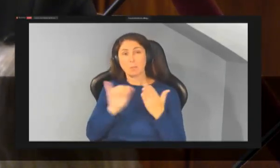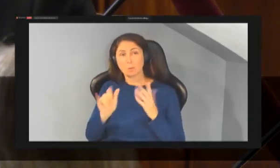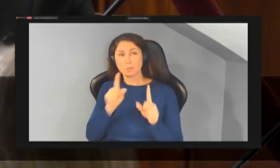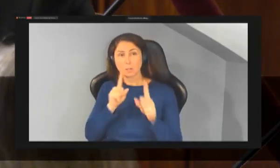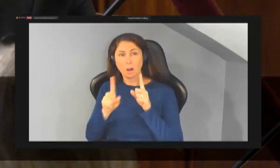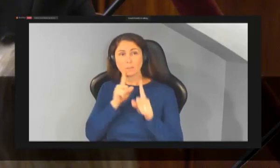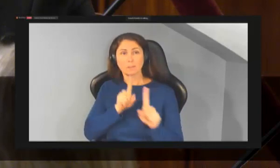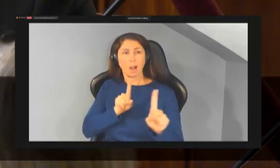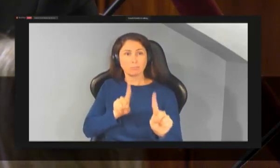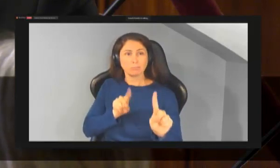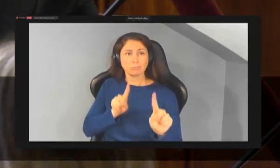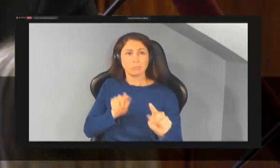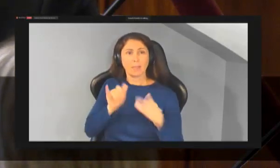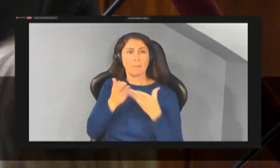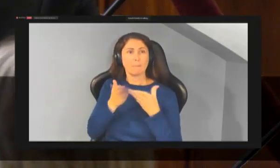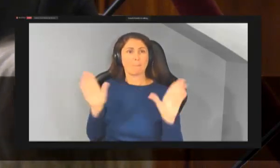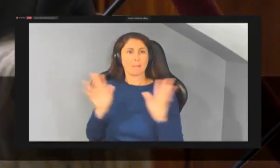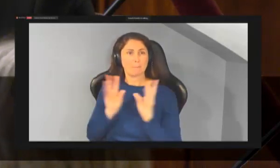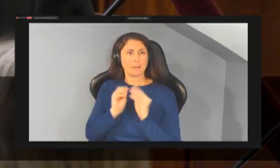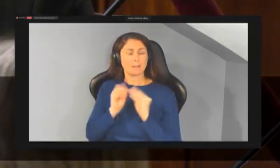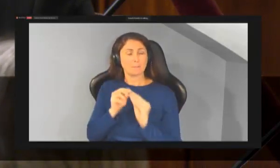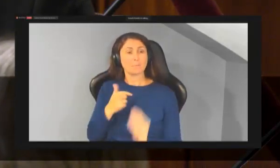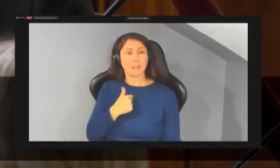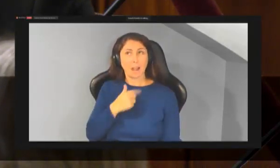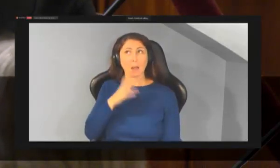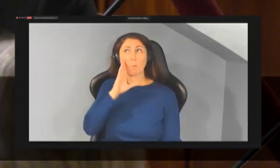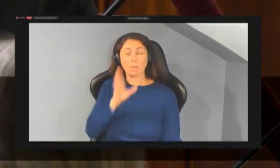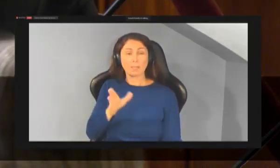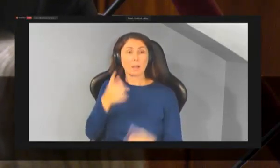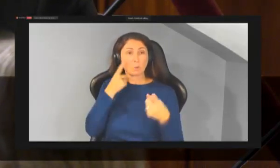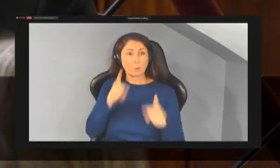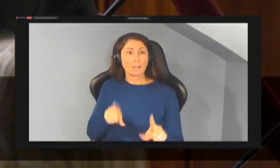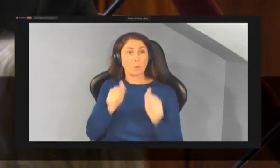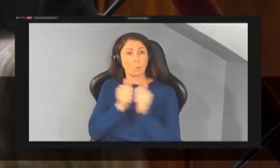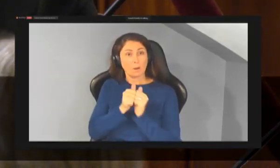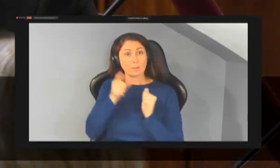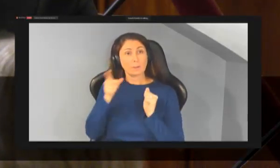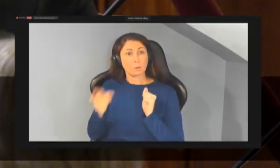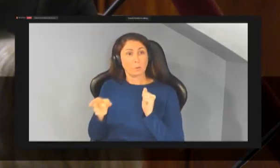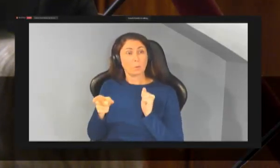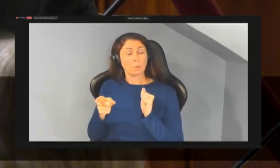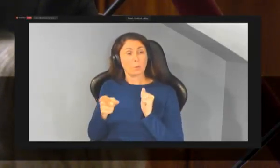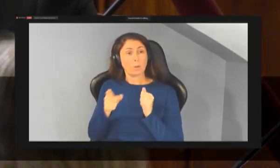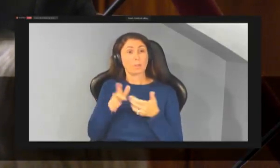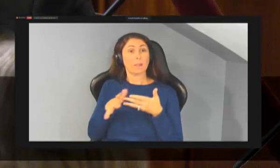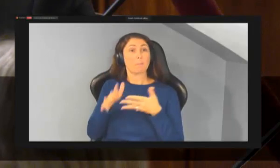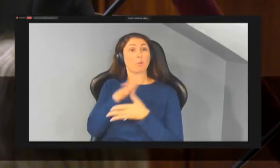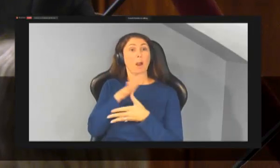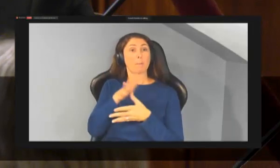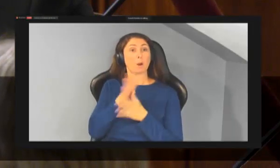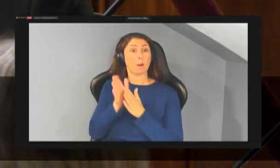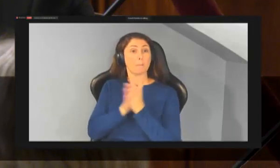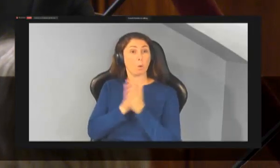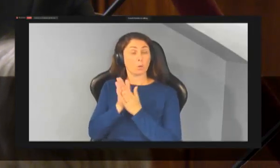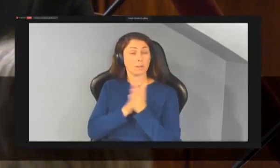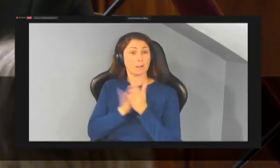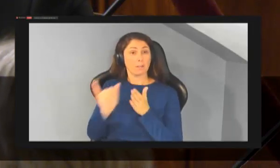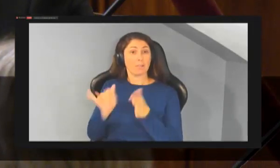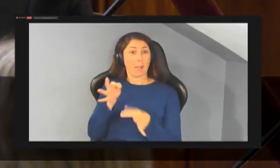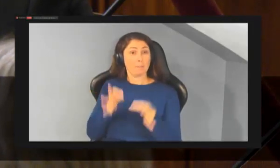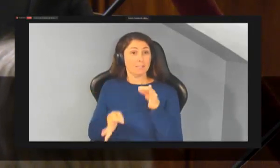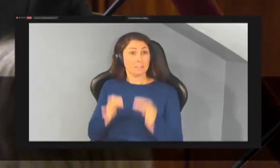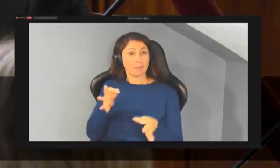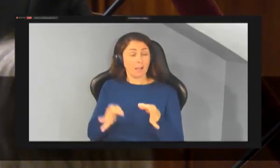some of those public meetings. I will agree with you that the primary motivation of the municipality was